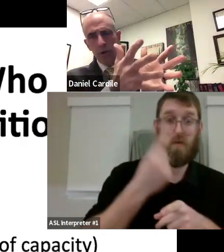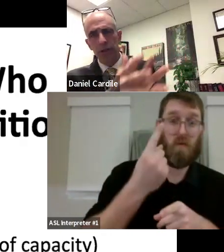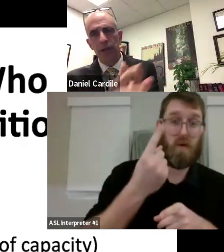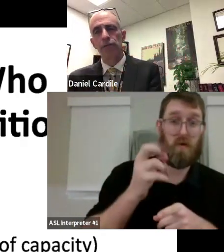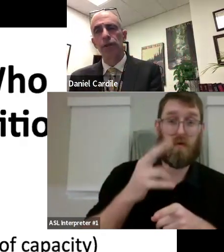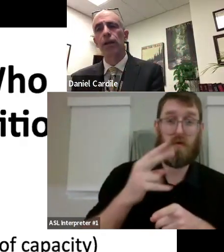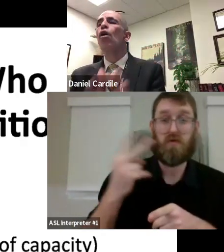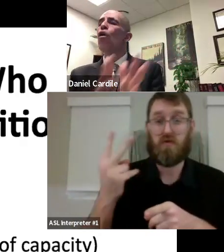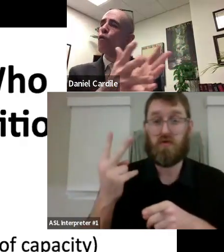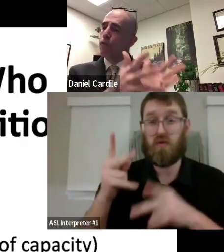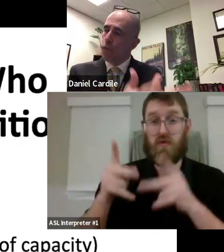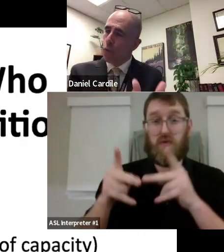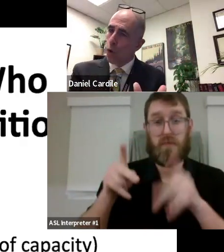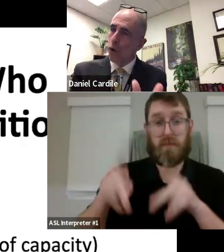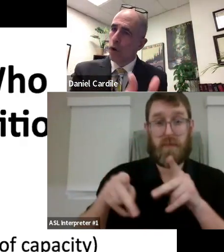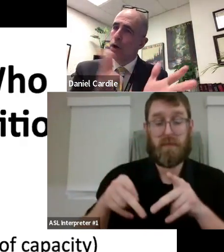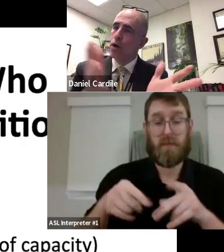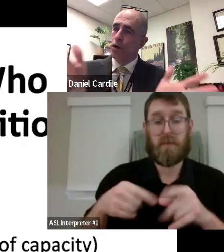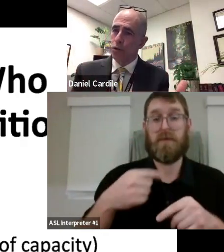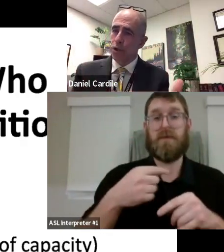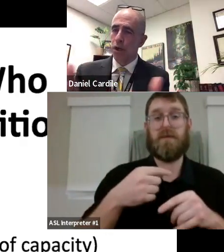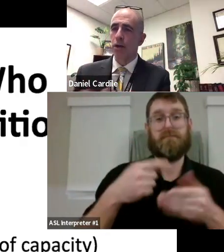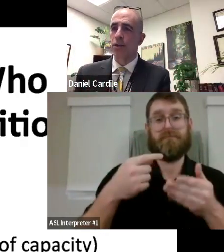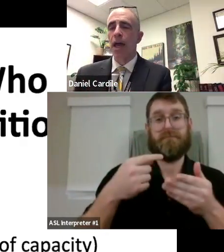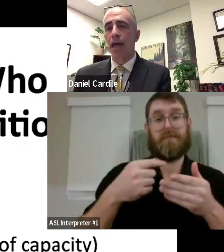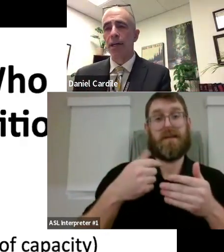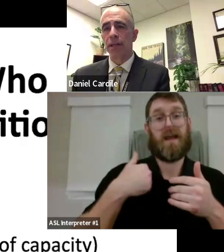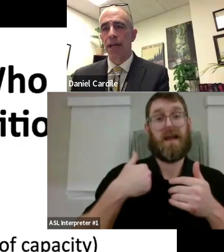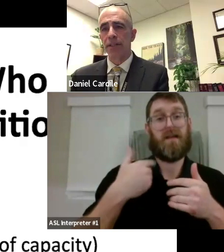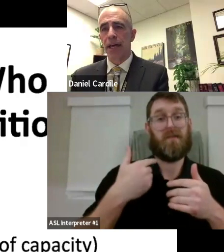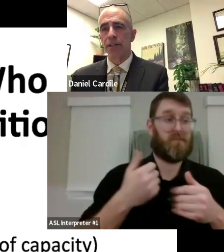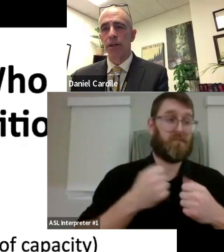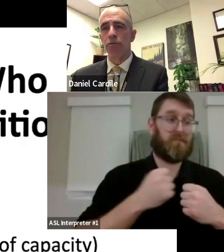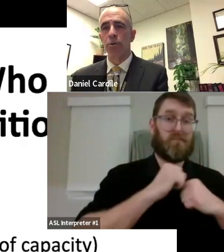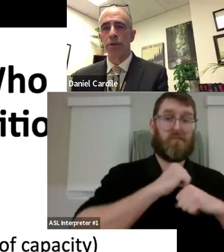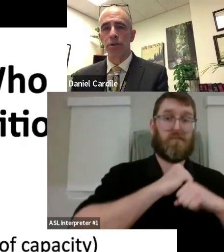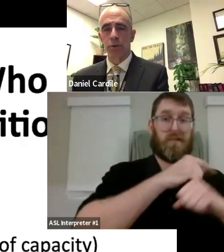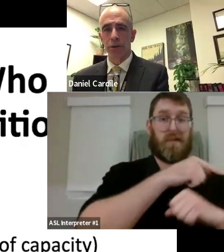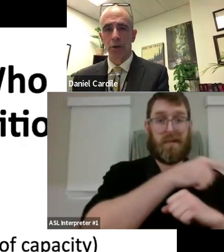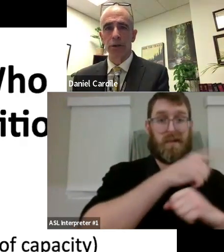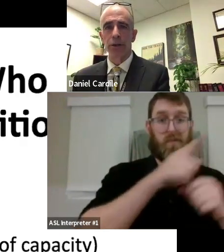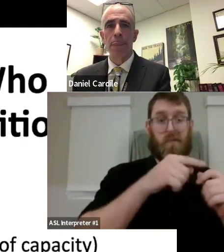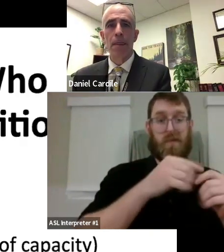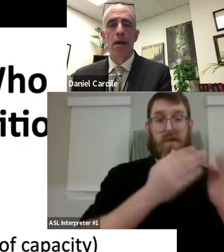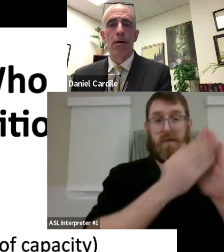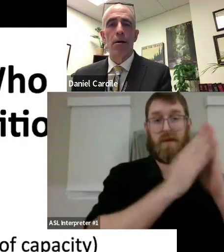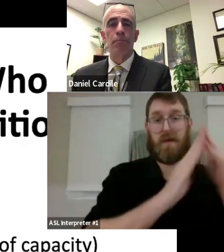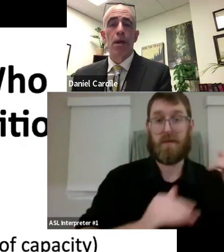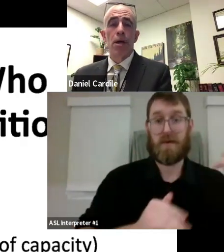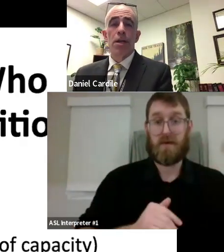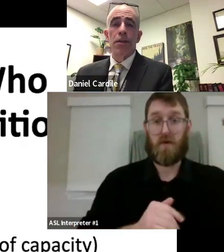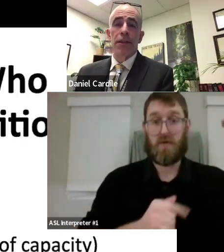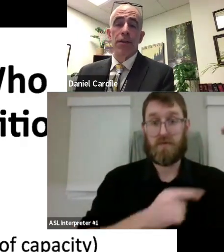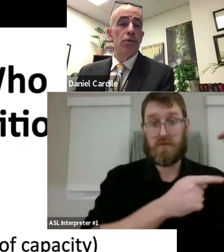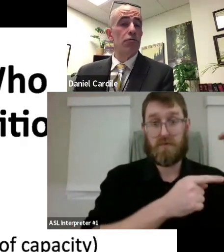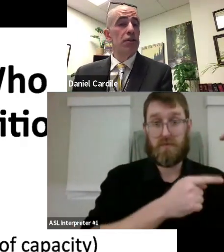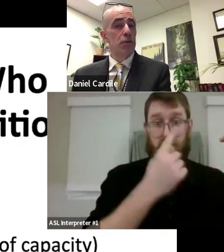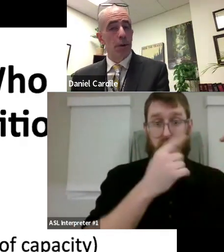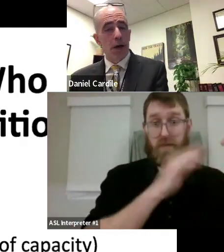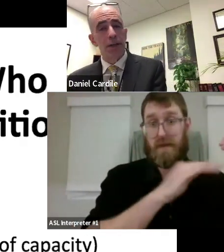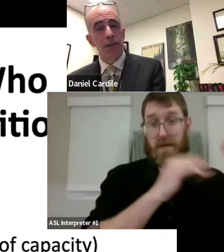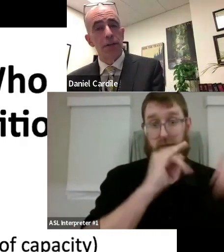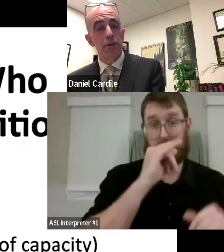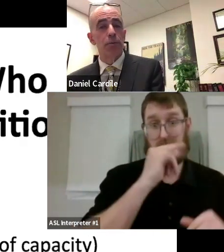speak authoritatively for your child as they grow into adulthood. Then there's